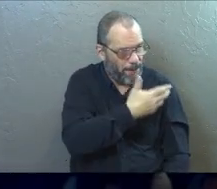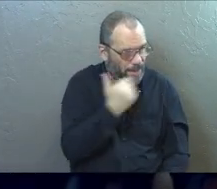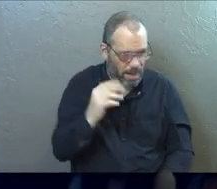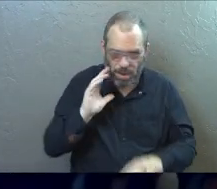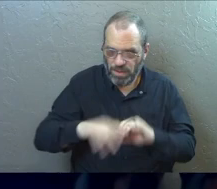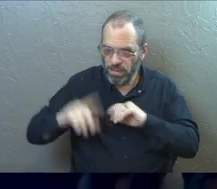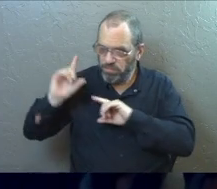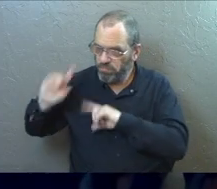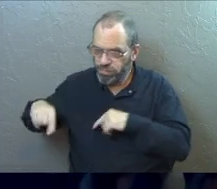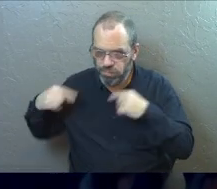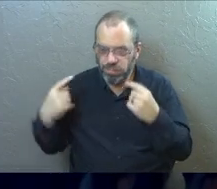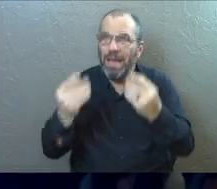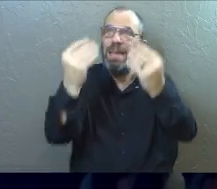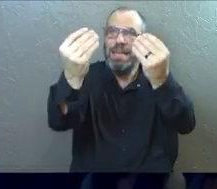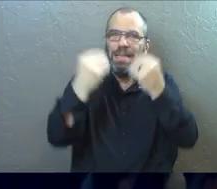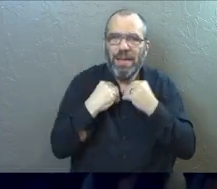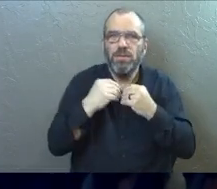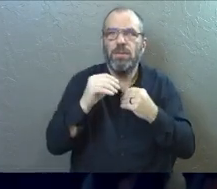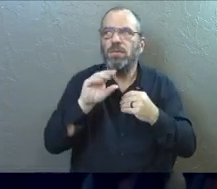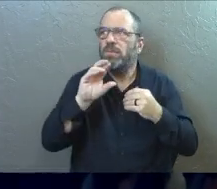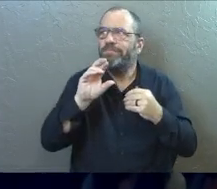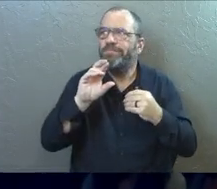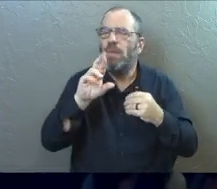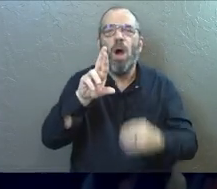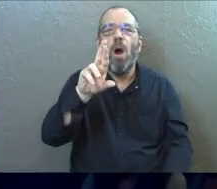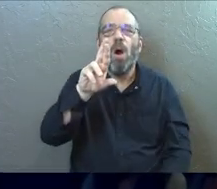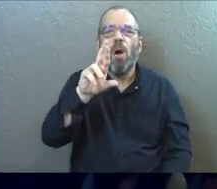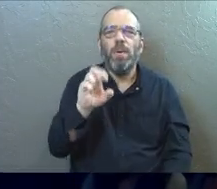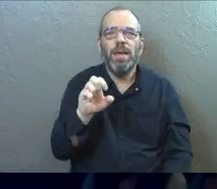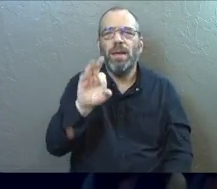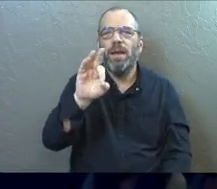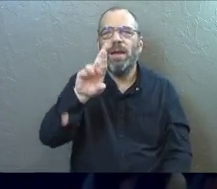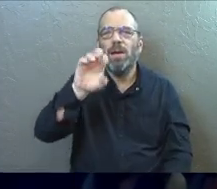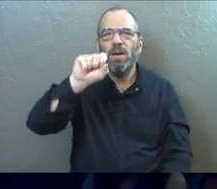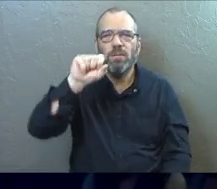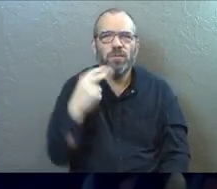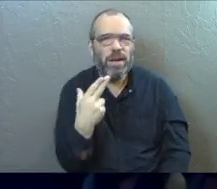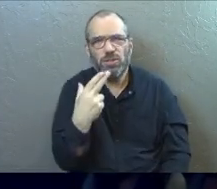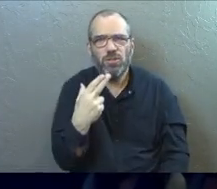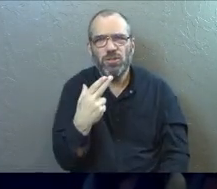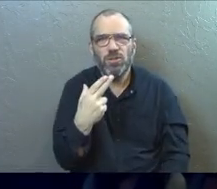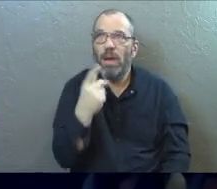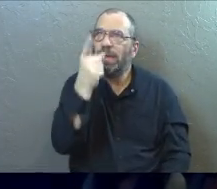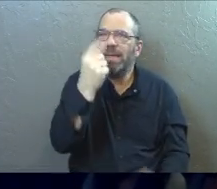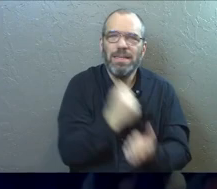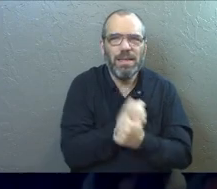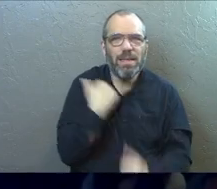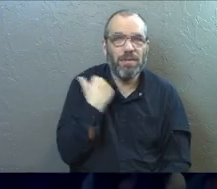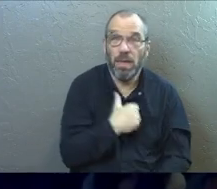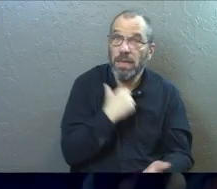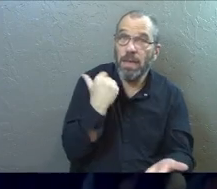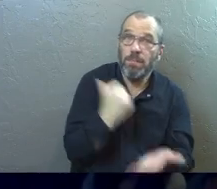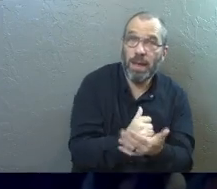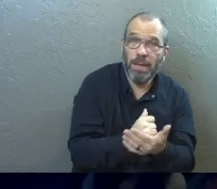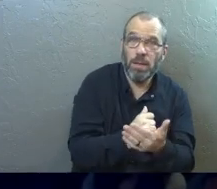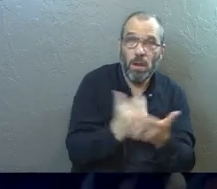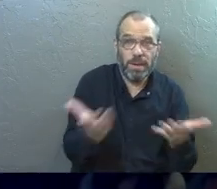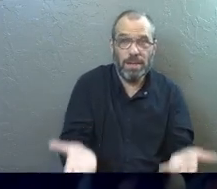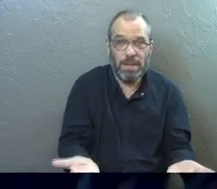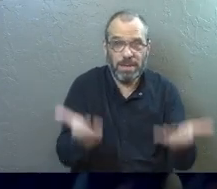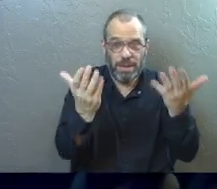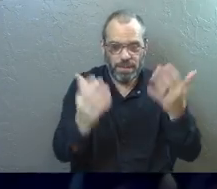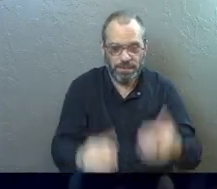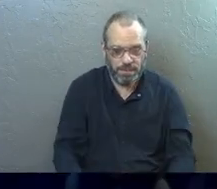ever been without him. He brings refreshment, like Peter said, restoration, because he loves us, amen? Church, you wanna stand